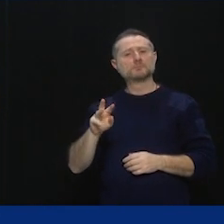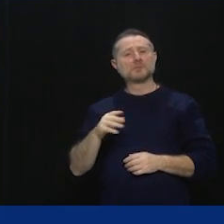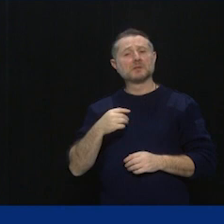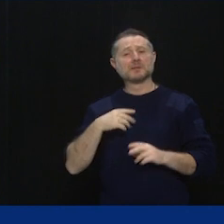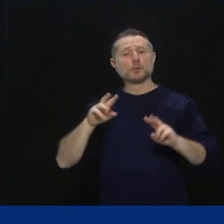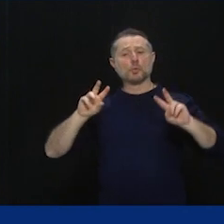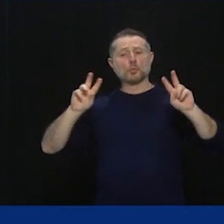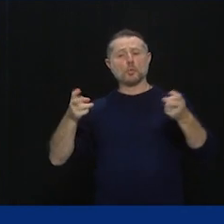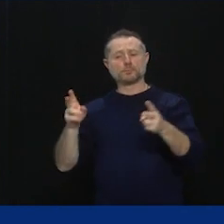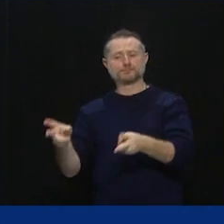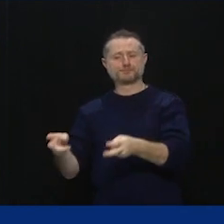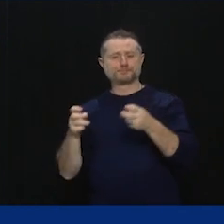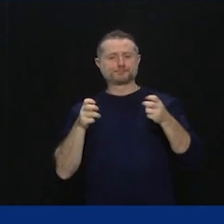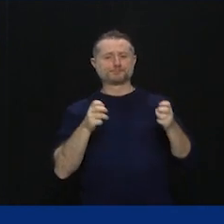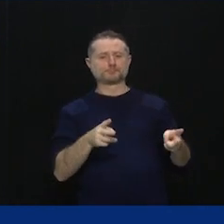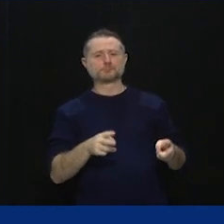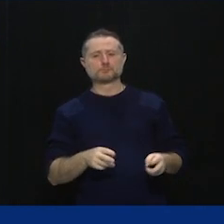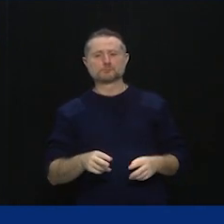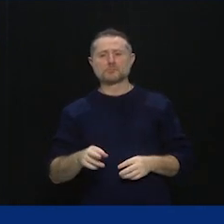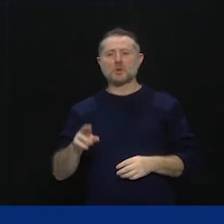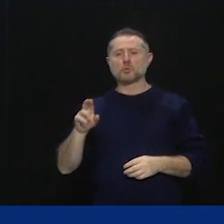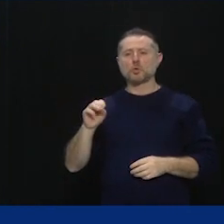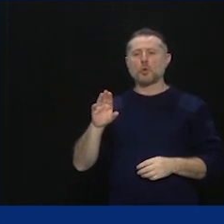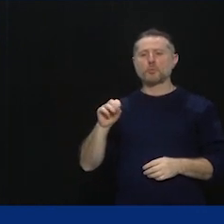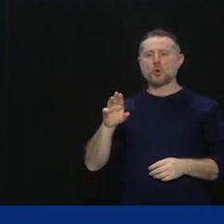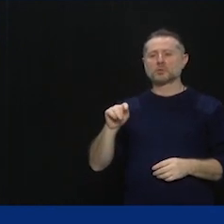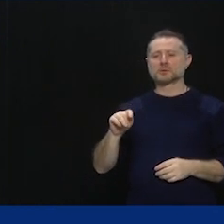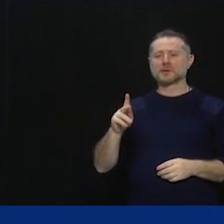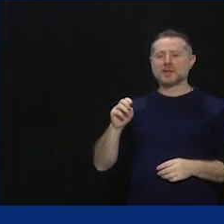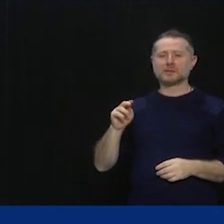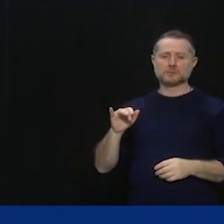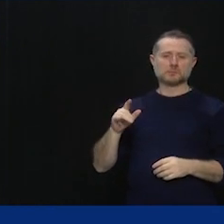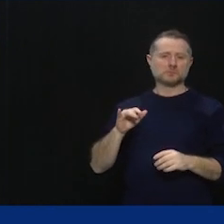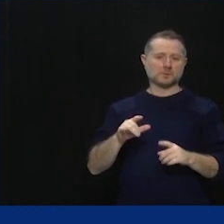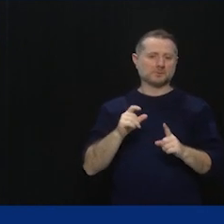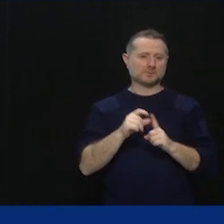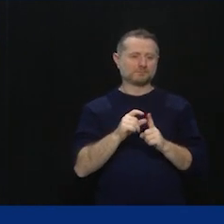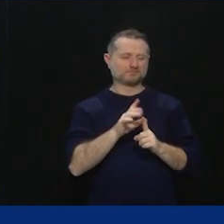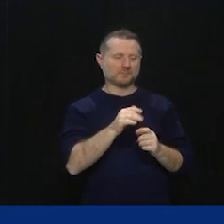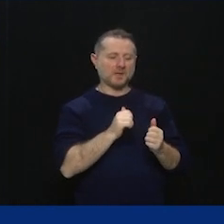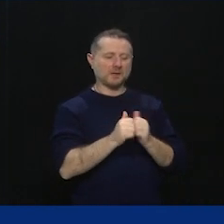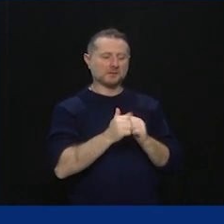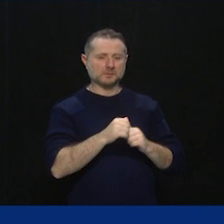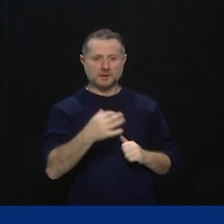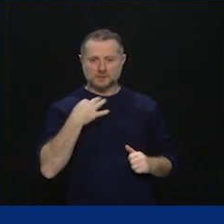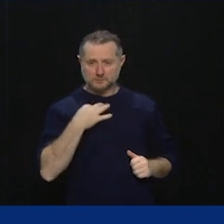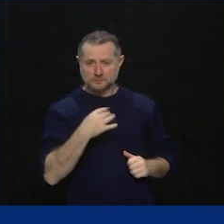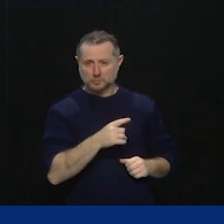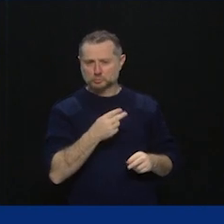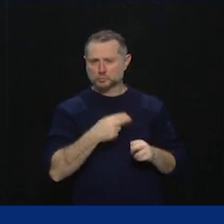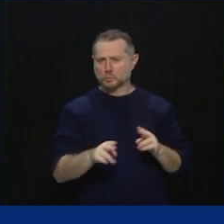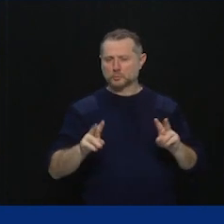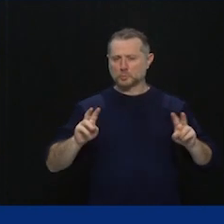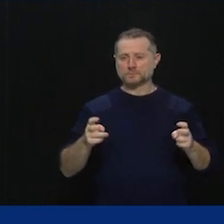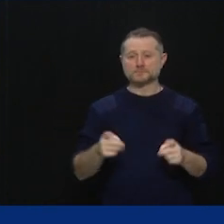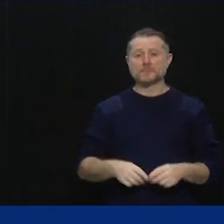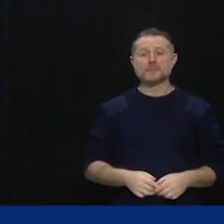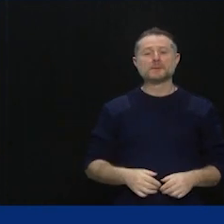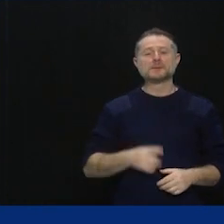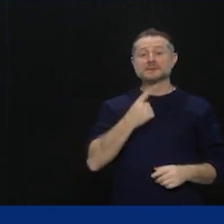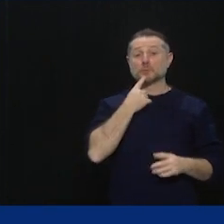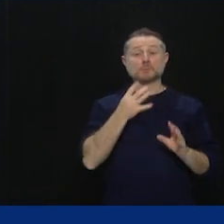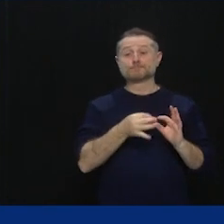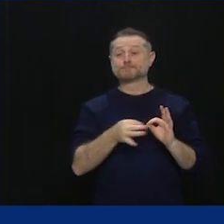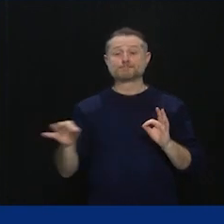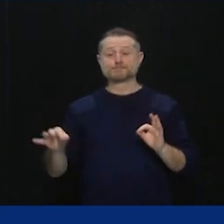his 1968 campaign for the president. Very short quote. It said, "Some people see